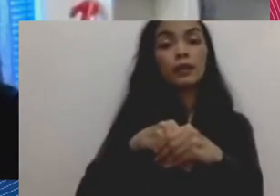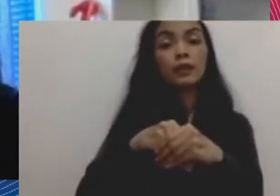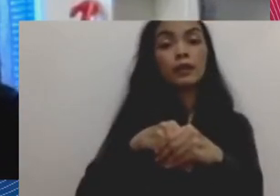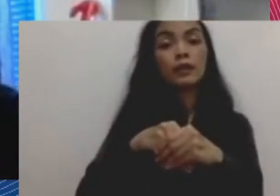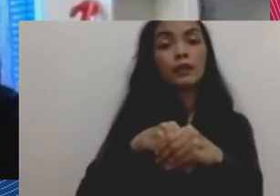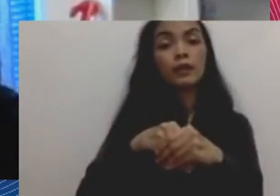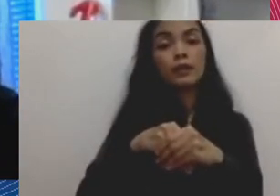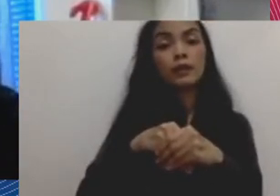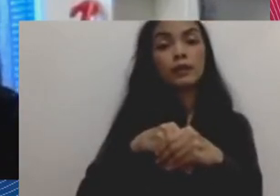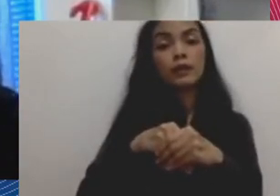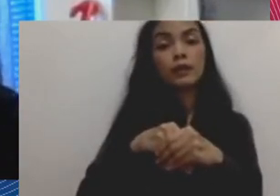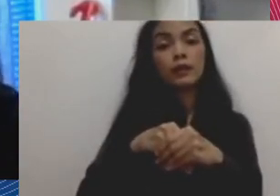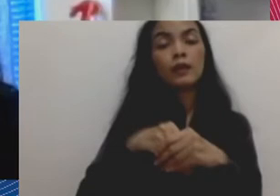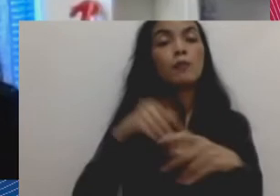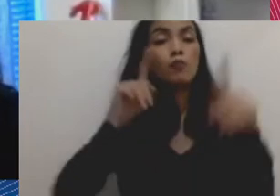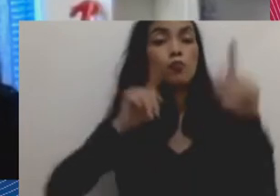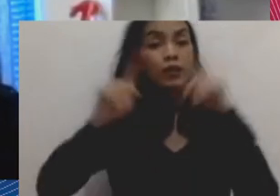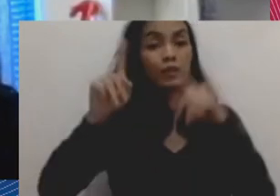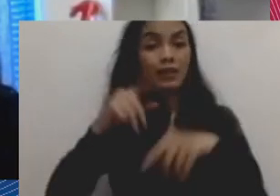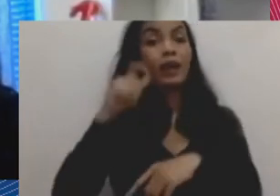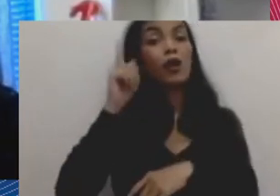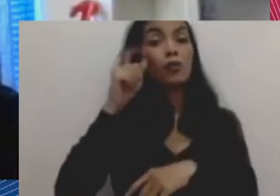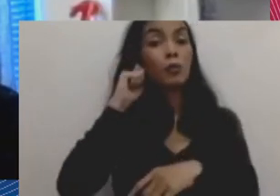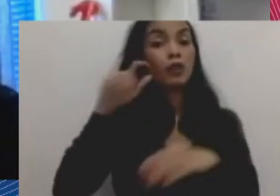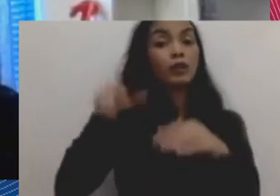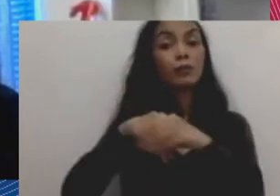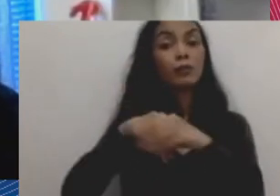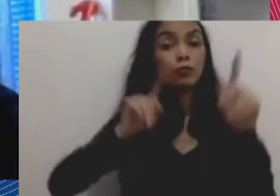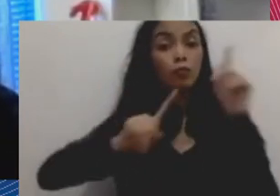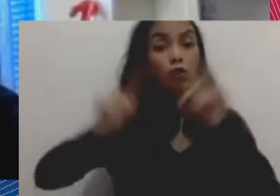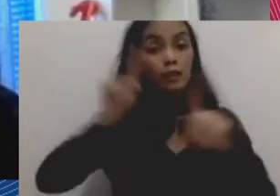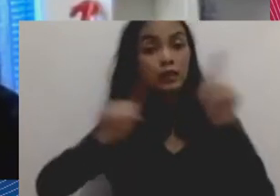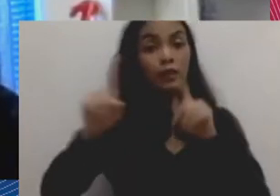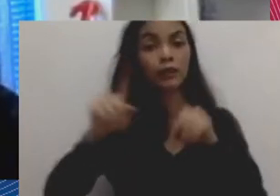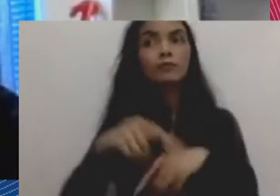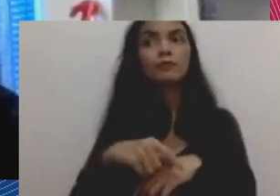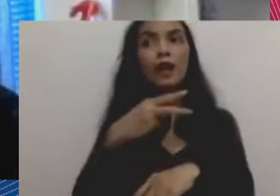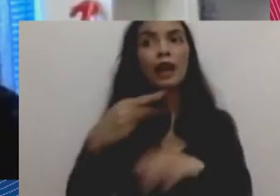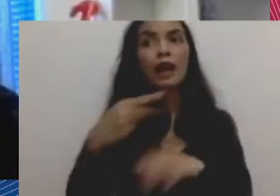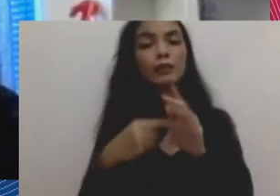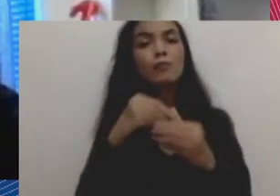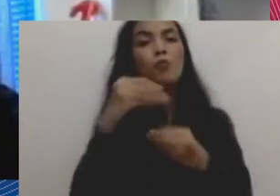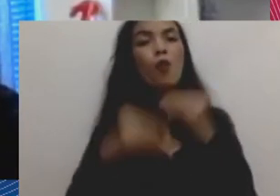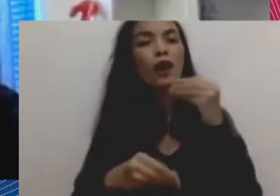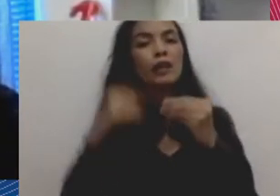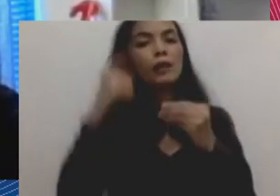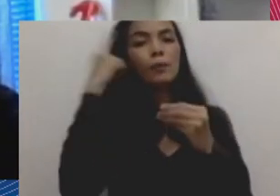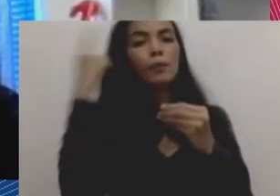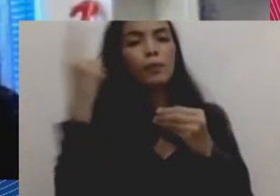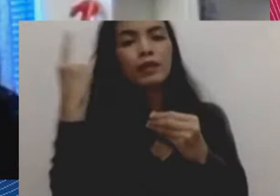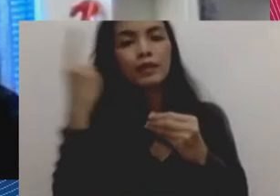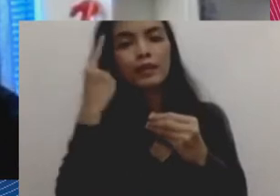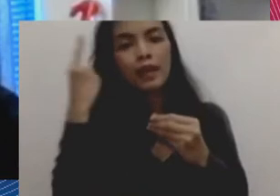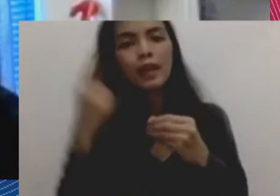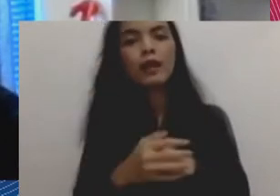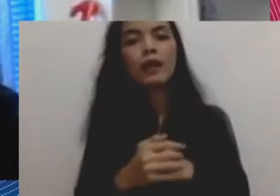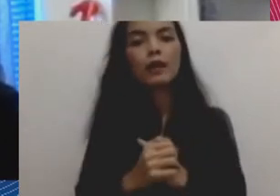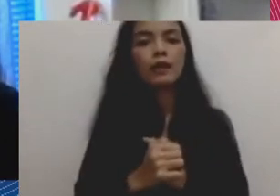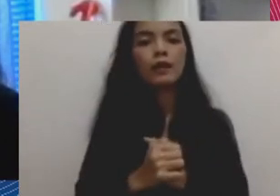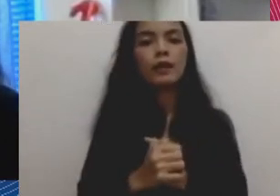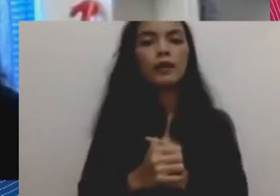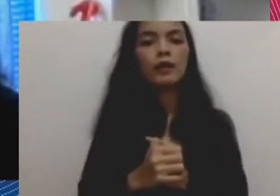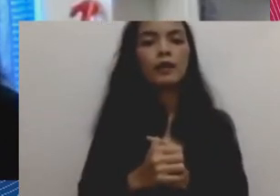and politics, they're represented in the government, they will have, you know, a stronger likelihood that the peace will